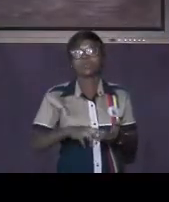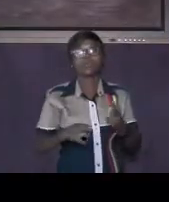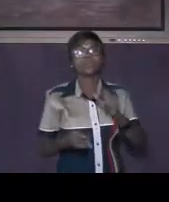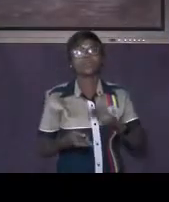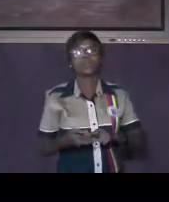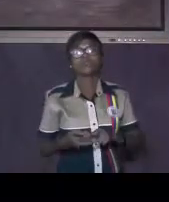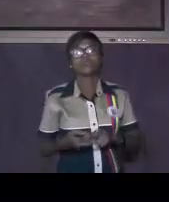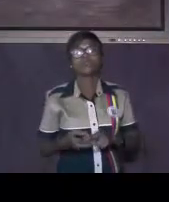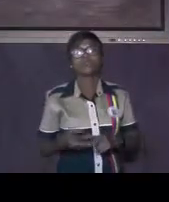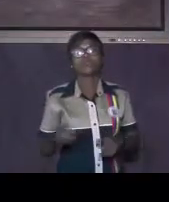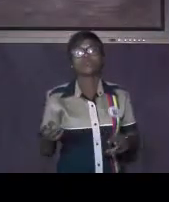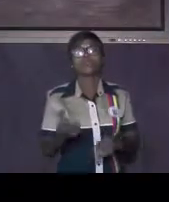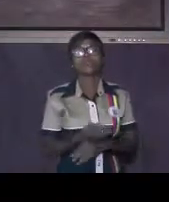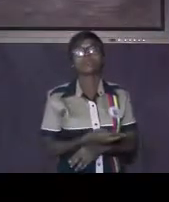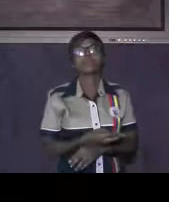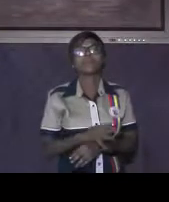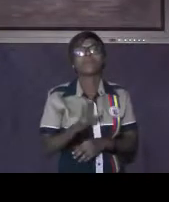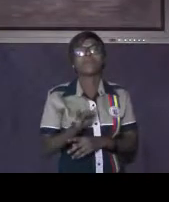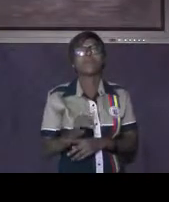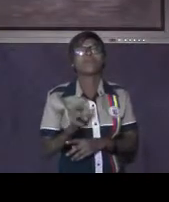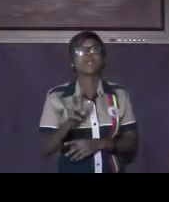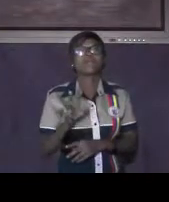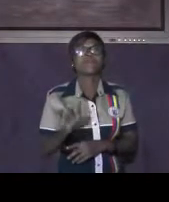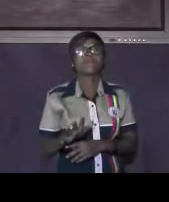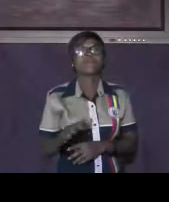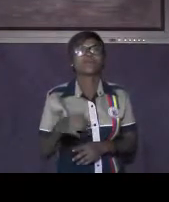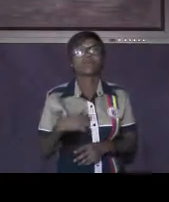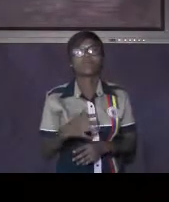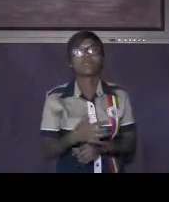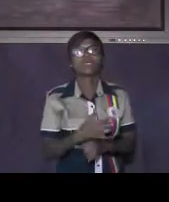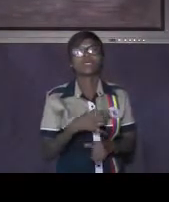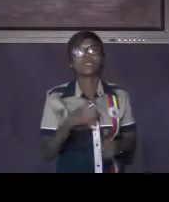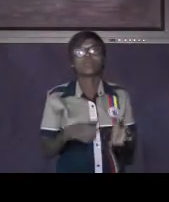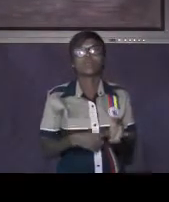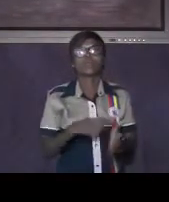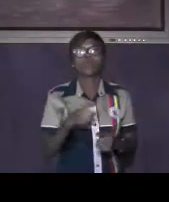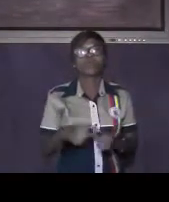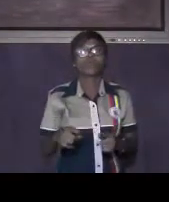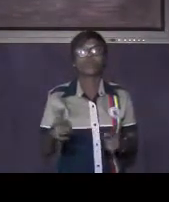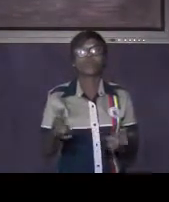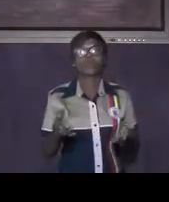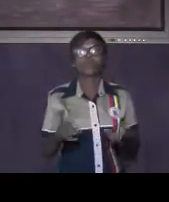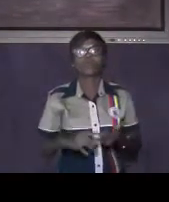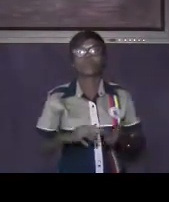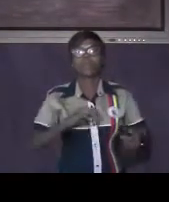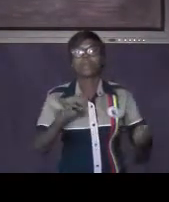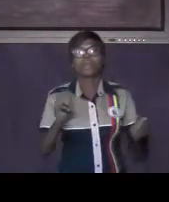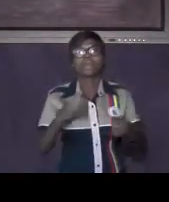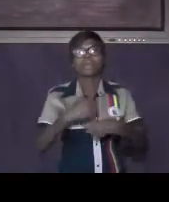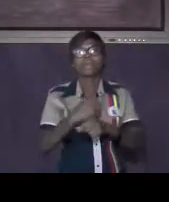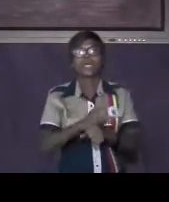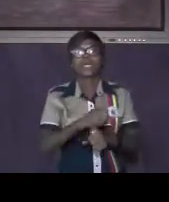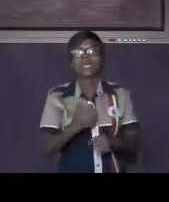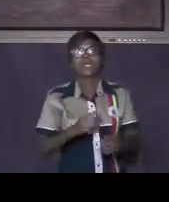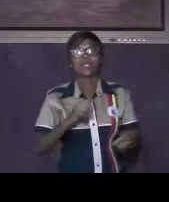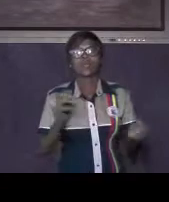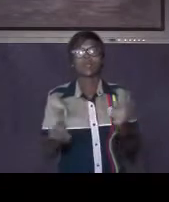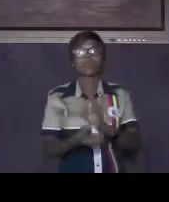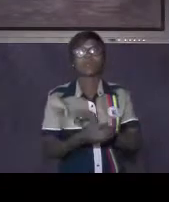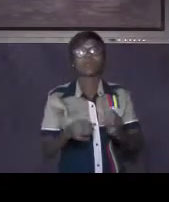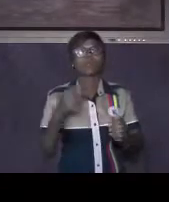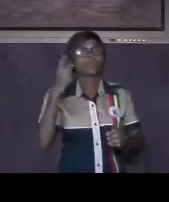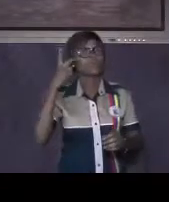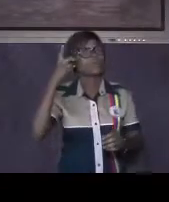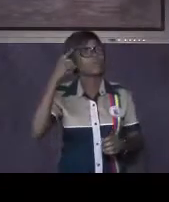between hectares and square meters, we'll multiply by 35 and we'll get this. So when you want to make any conversion, just look for